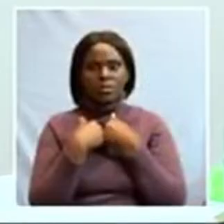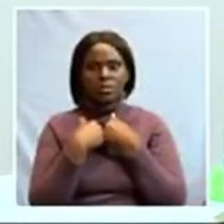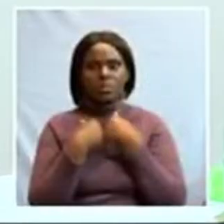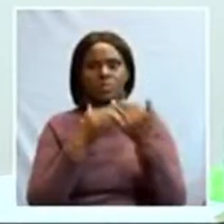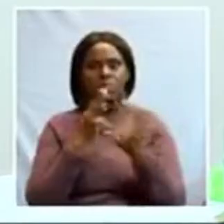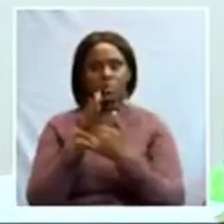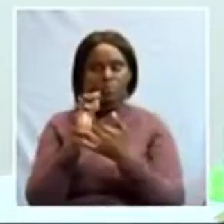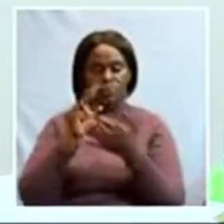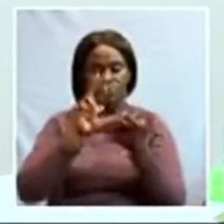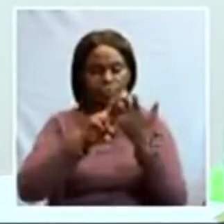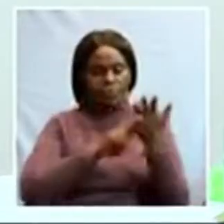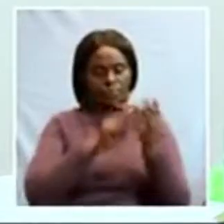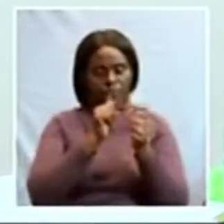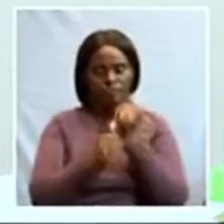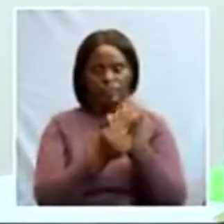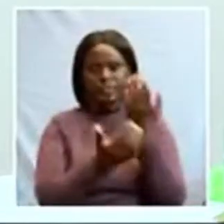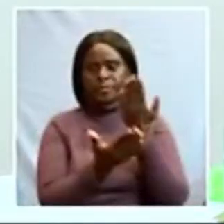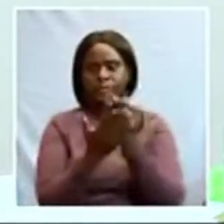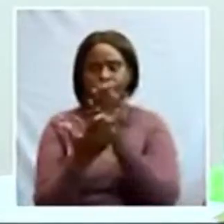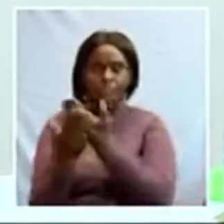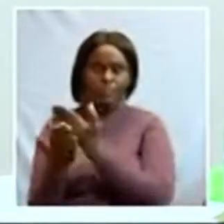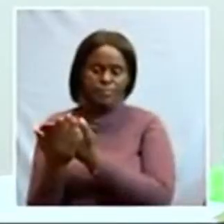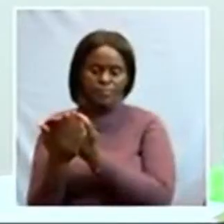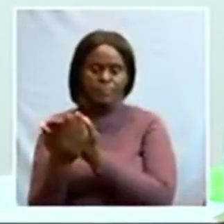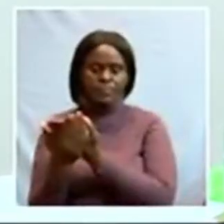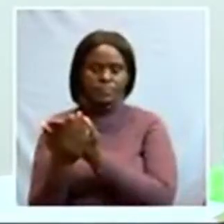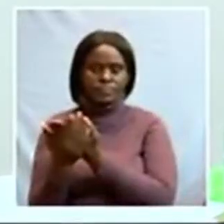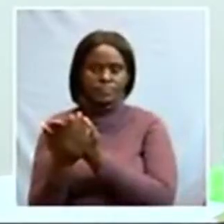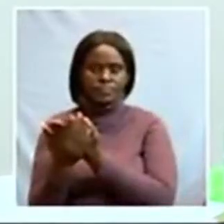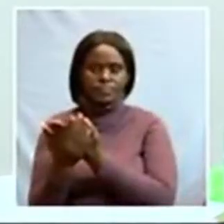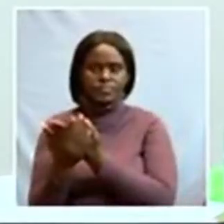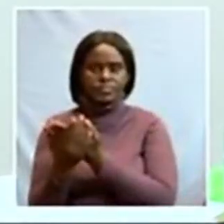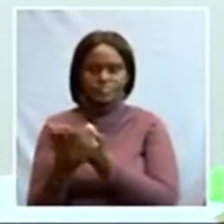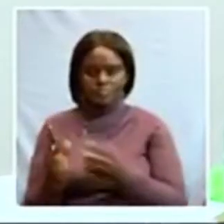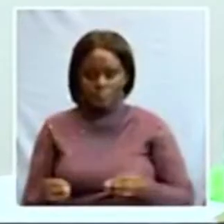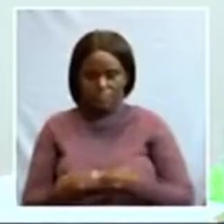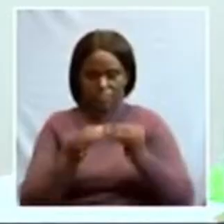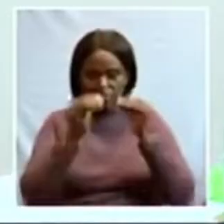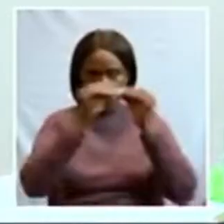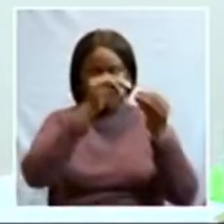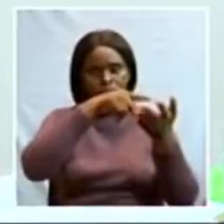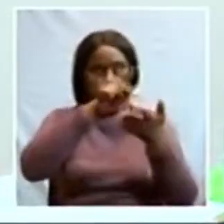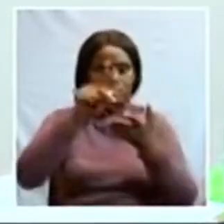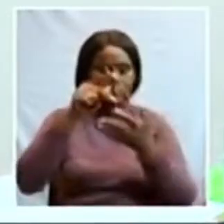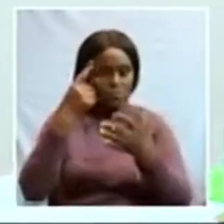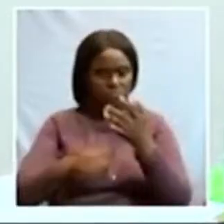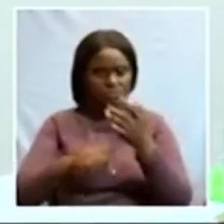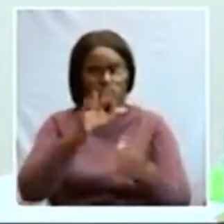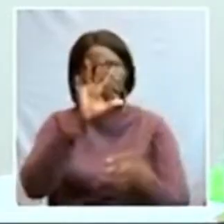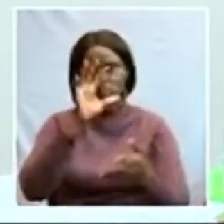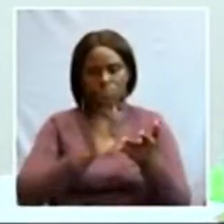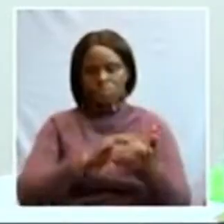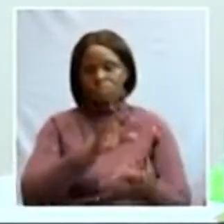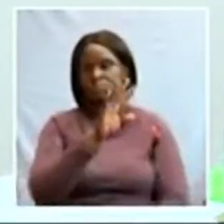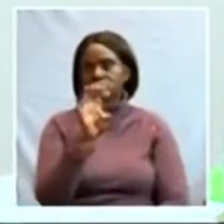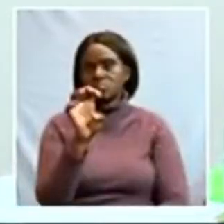through the minutes which are attached, the cumulative payment is